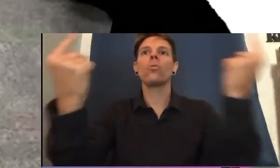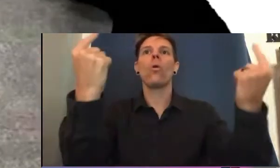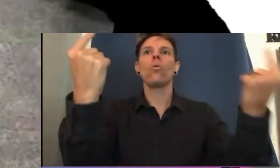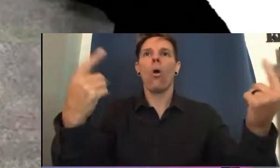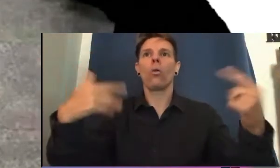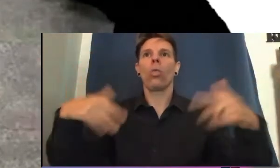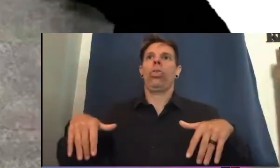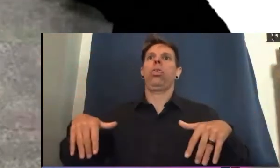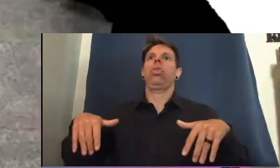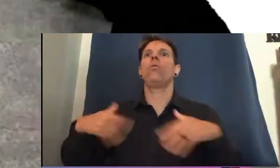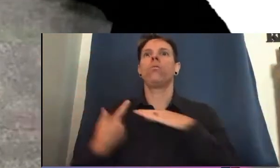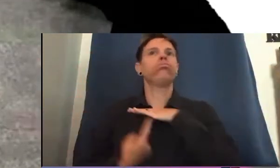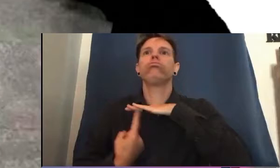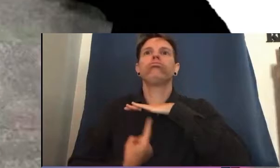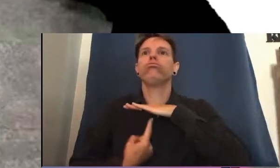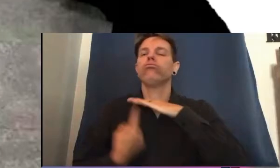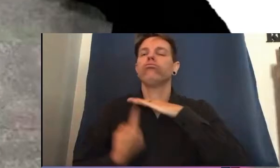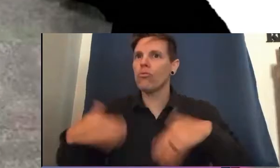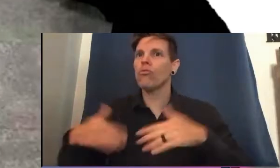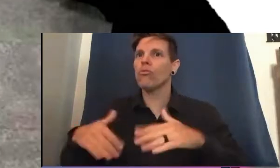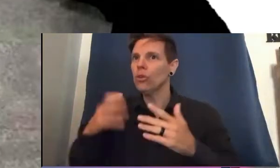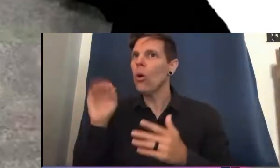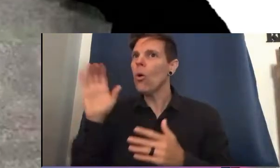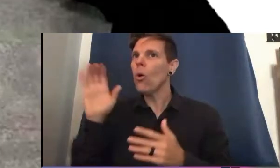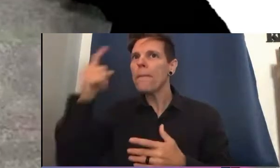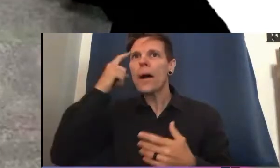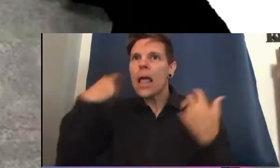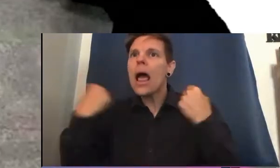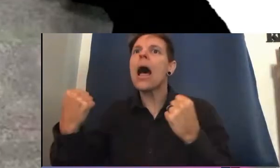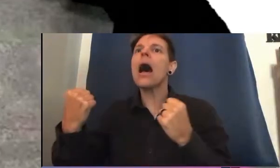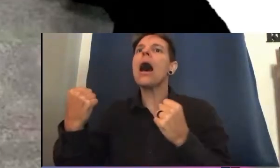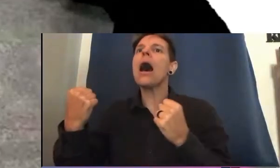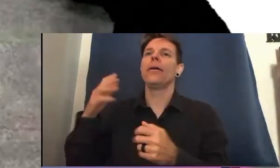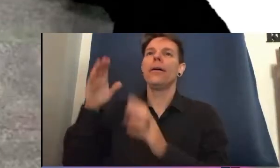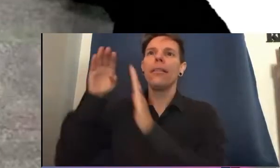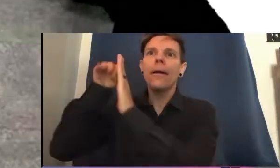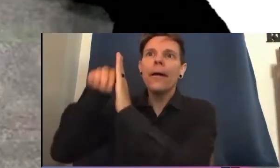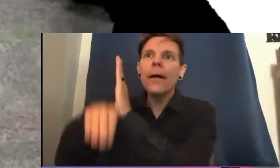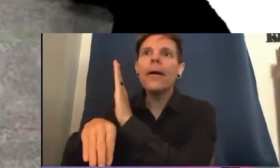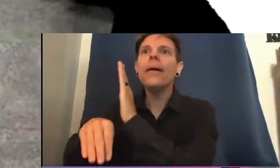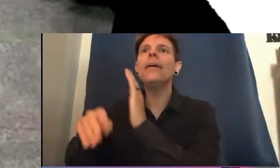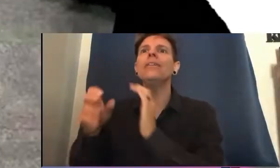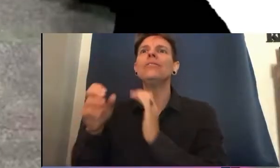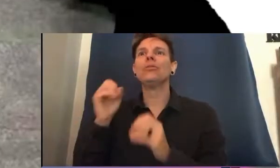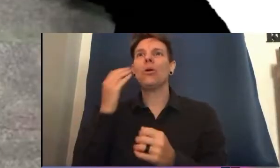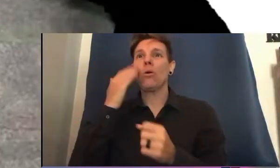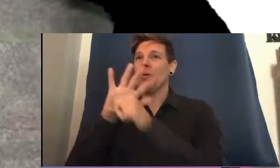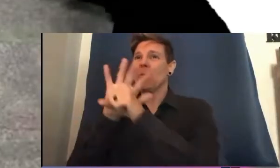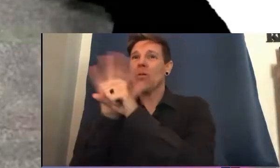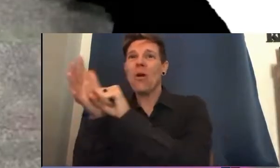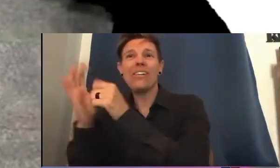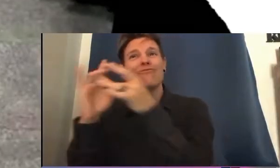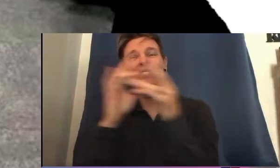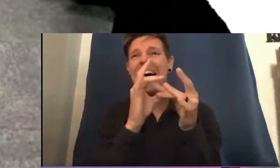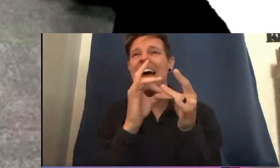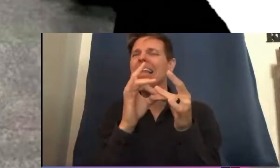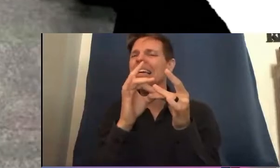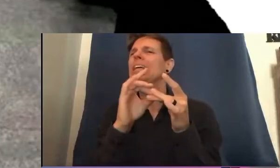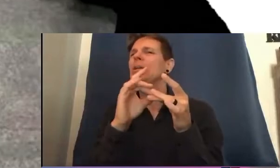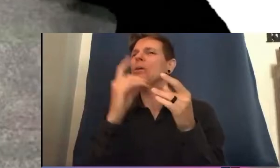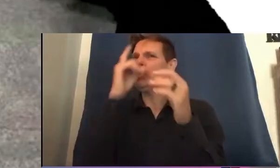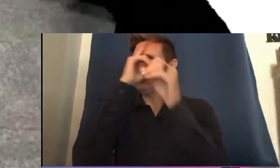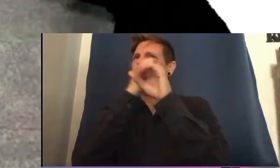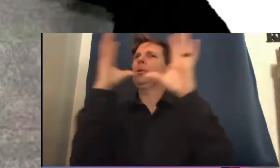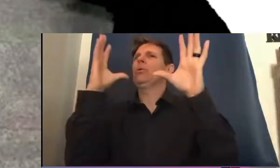trend, a rebound, or was it COVID related, so we have a better indication of why there was the slight increase last